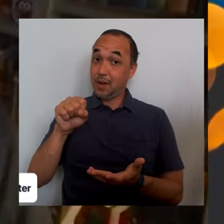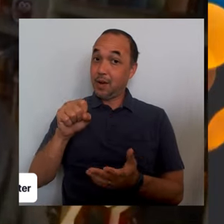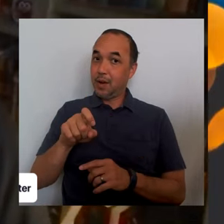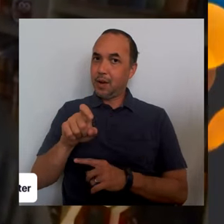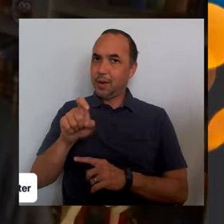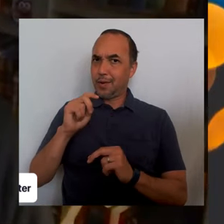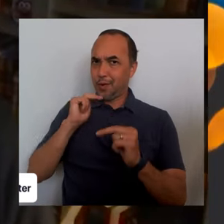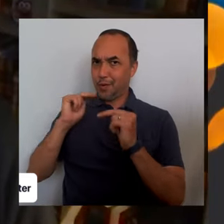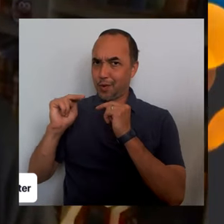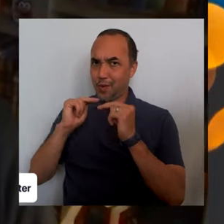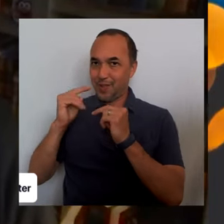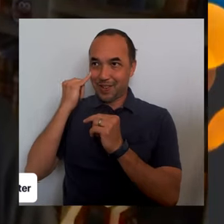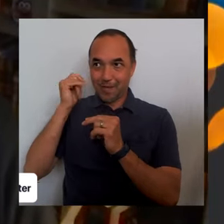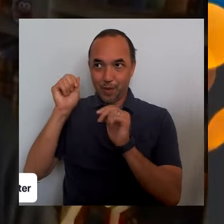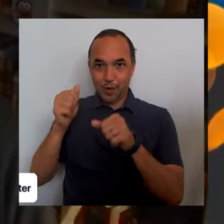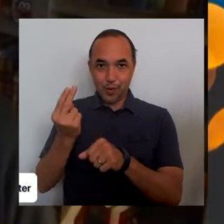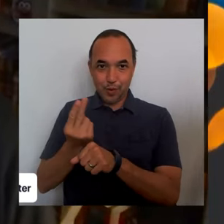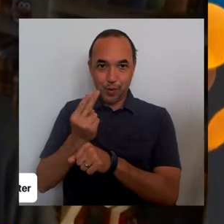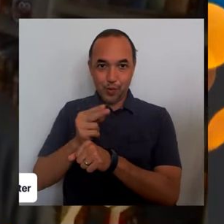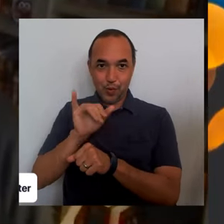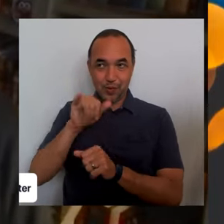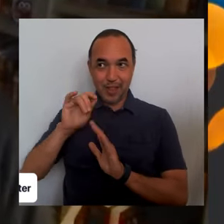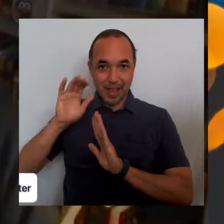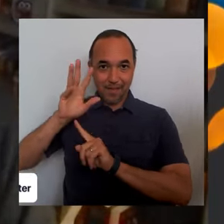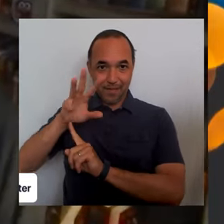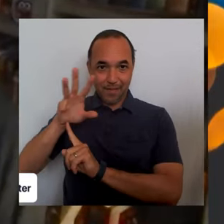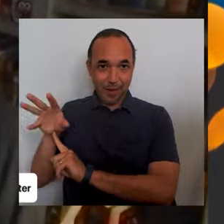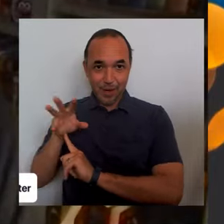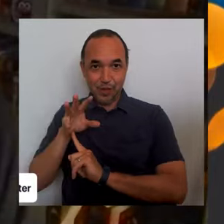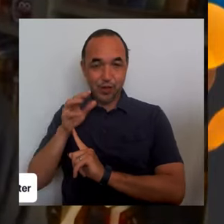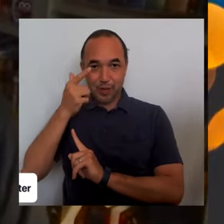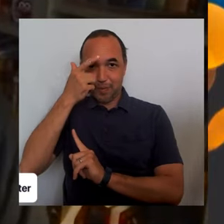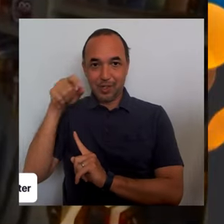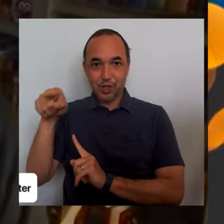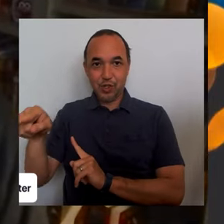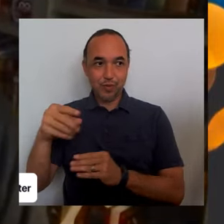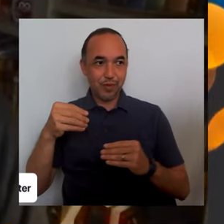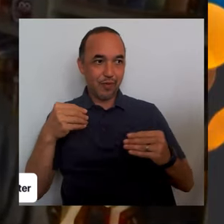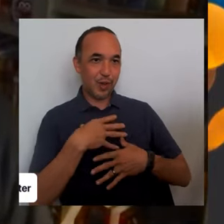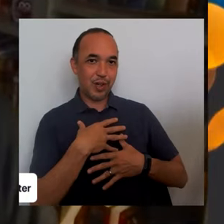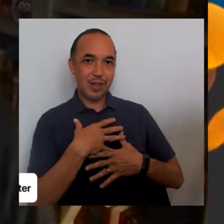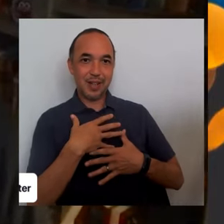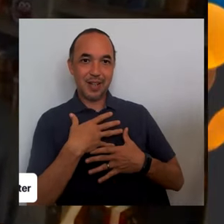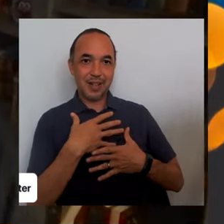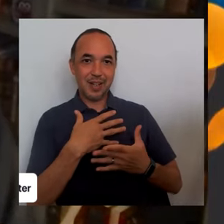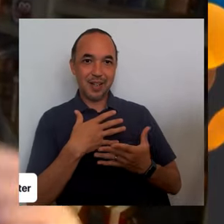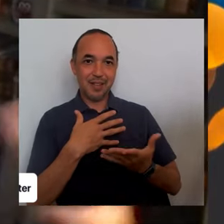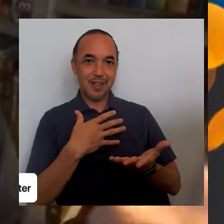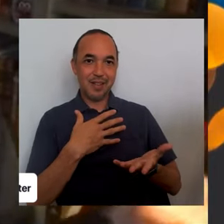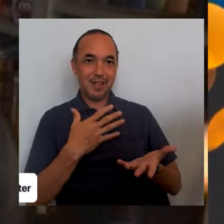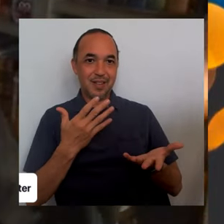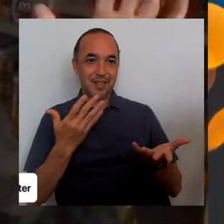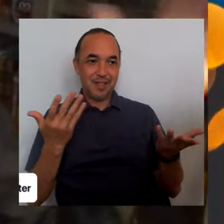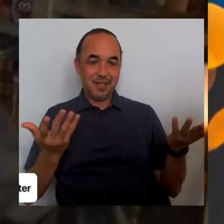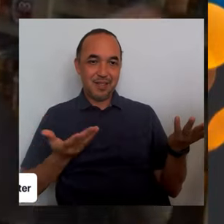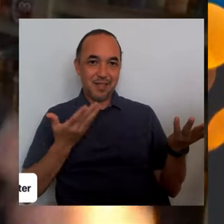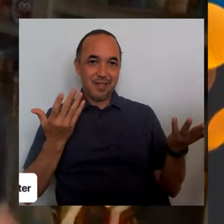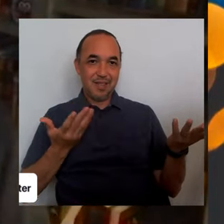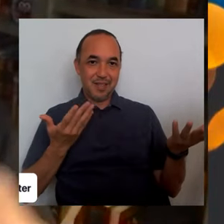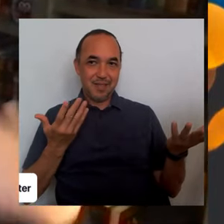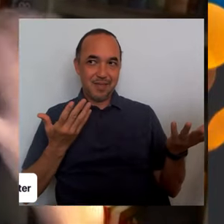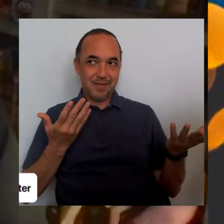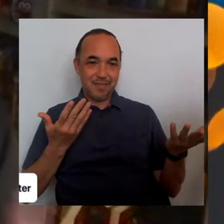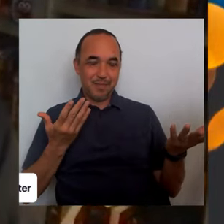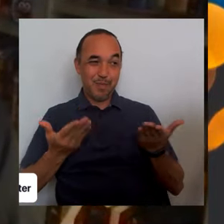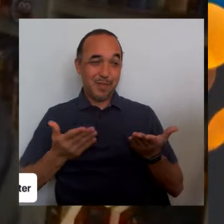of that in there, because she did not, you know, she was afraid that she would now be, I don't want to use the word laughed at,